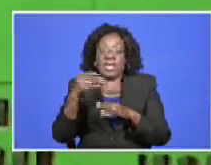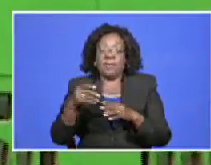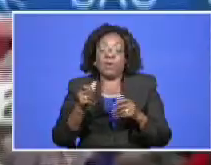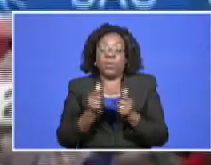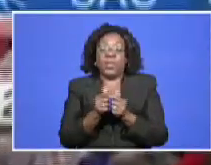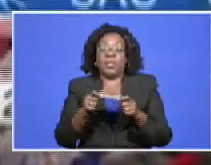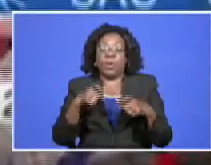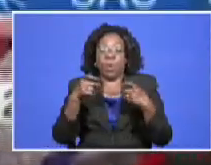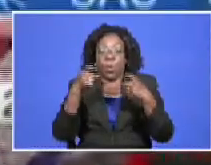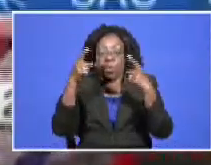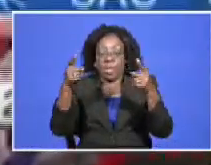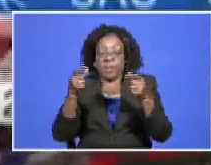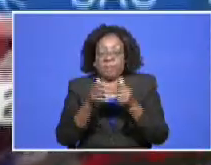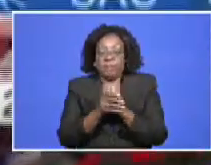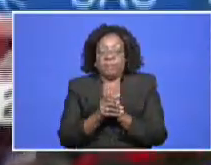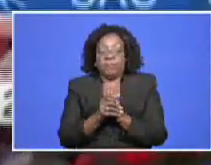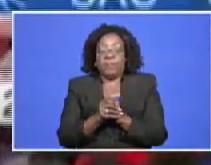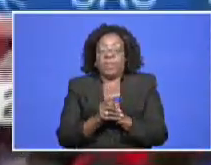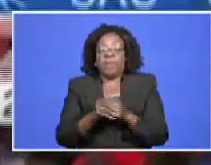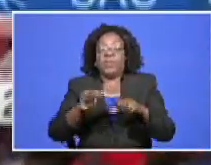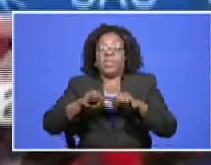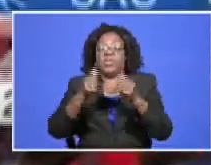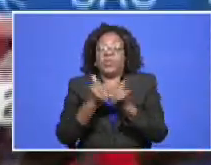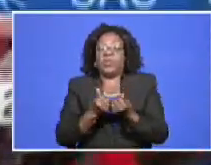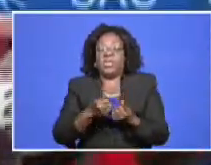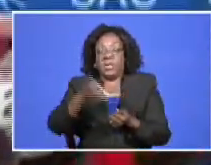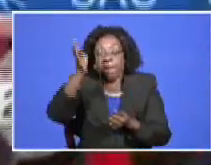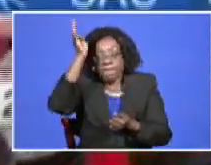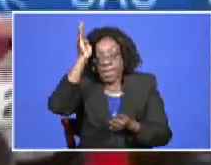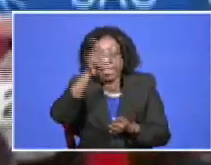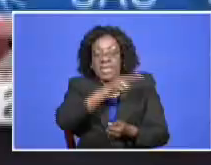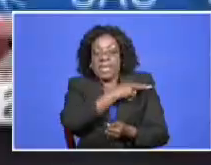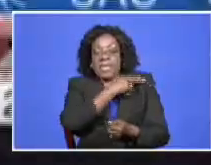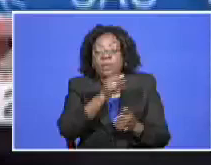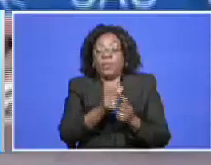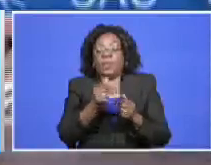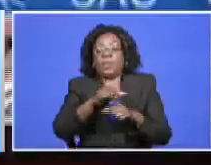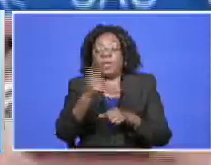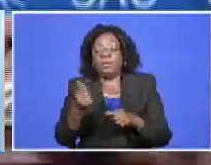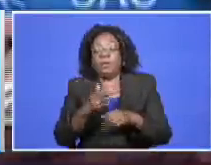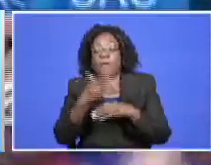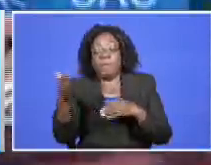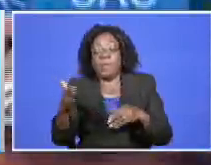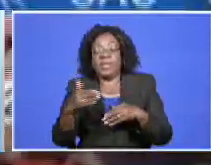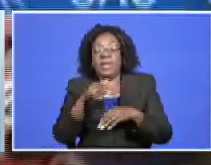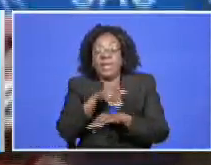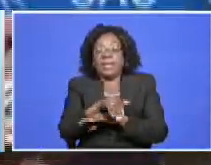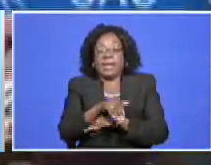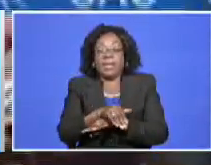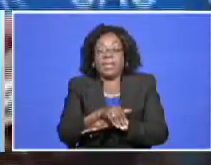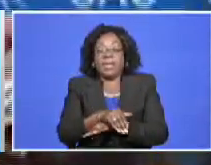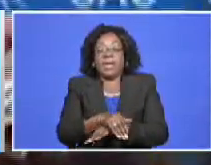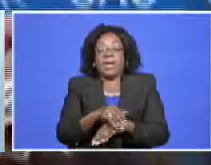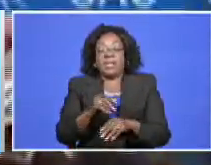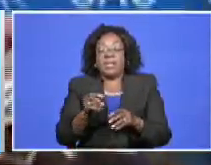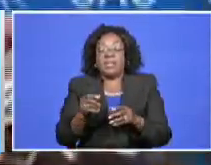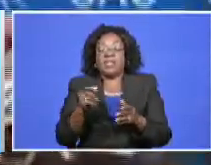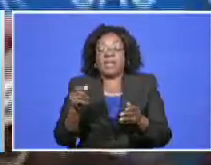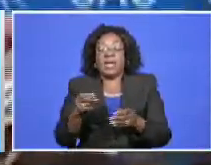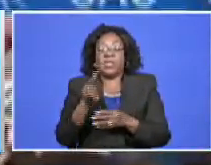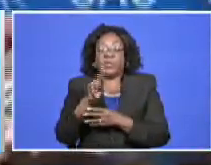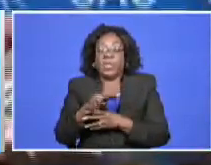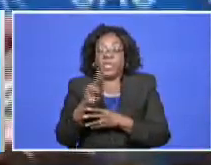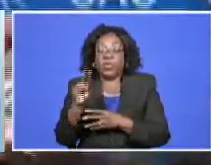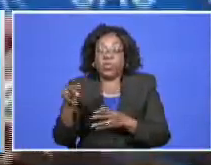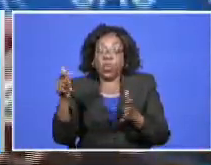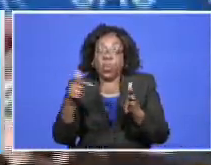win. From the association, Buddy Hield with another big night to help the Kings secure a W to help keep their flailing